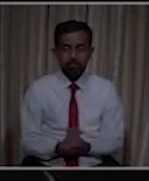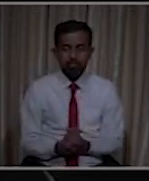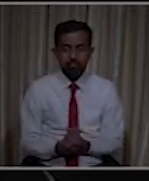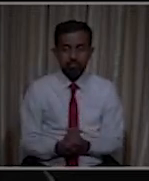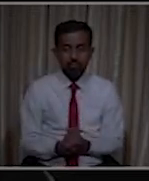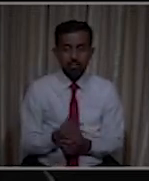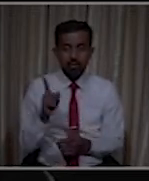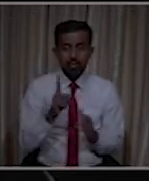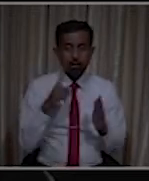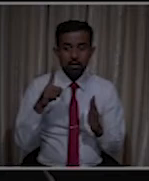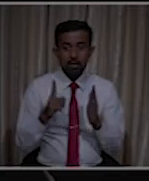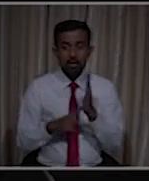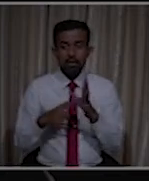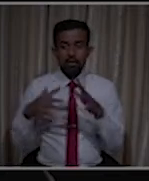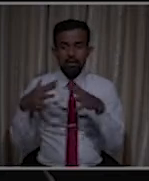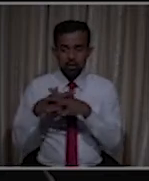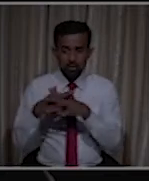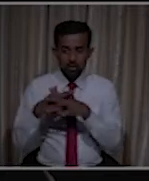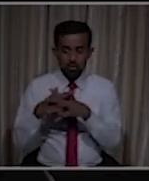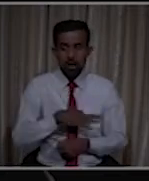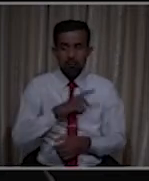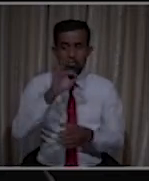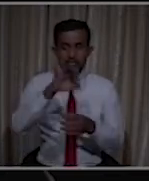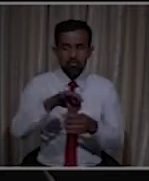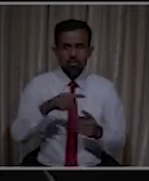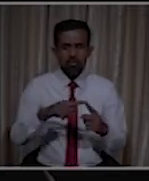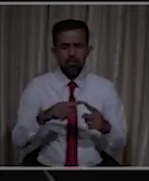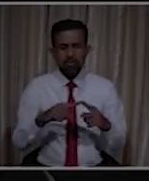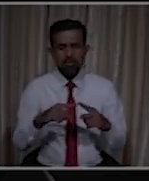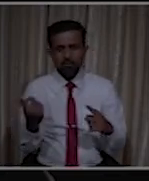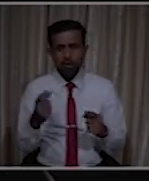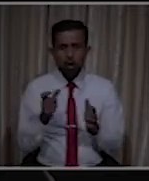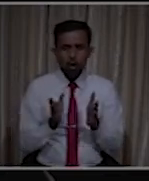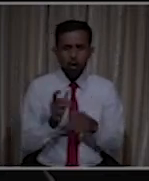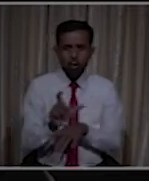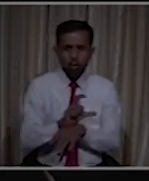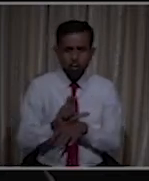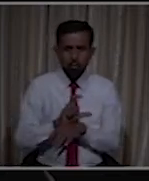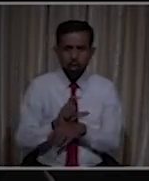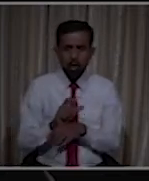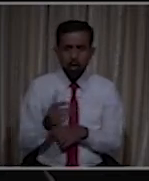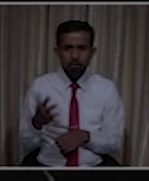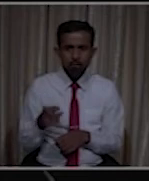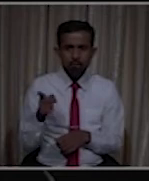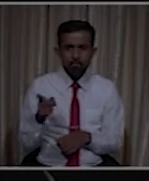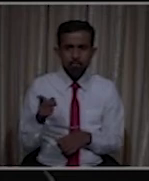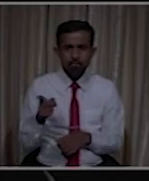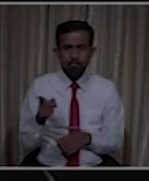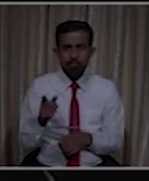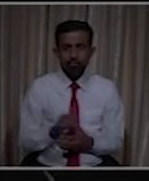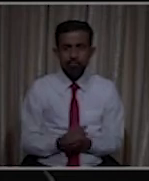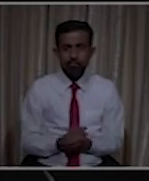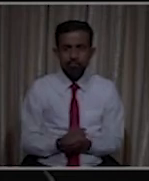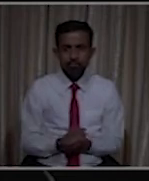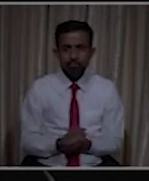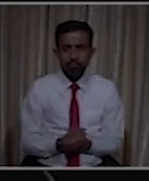Similarly, there was another commission appointed, a commission to look at the dangers posed to the archaeological sites in the eastern